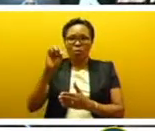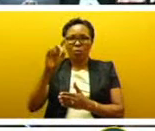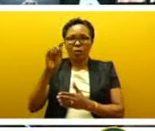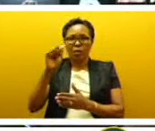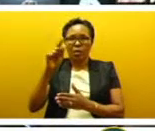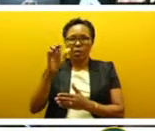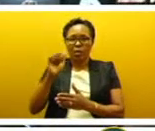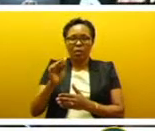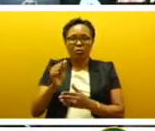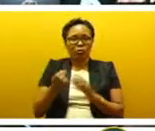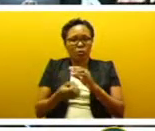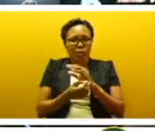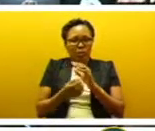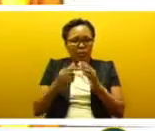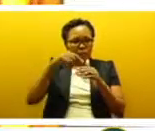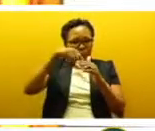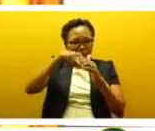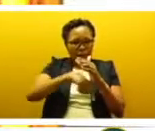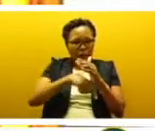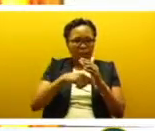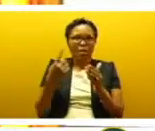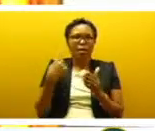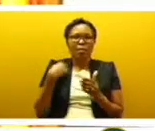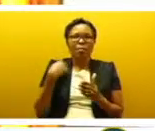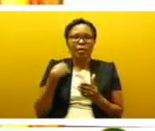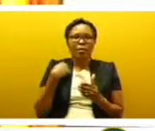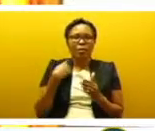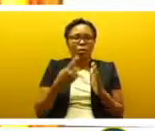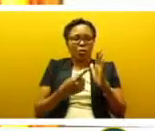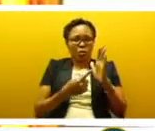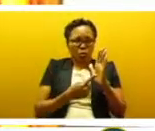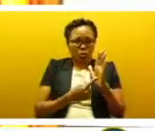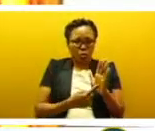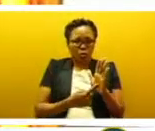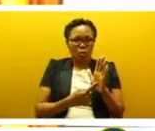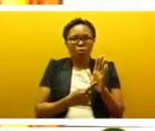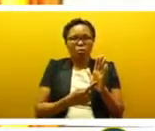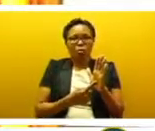the figures to show that the threshold under